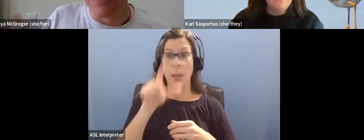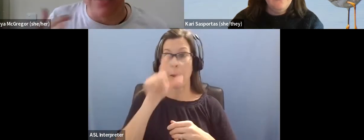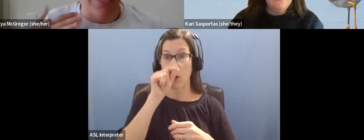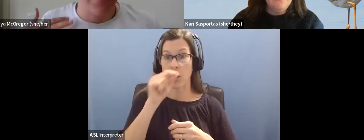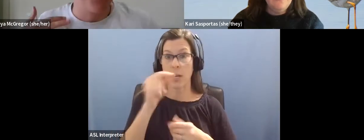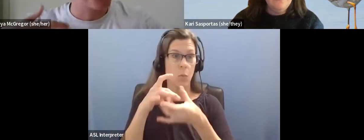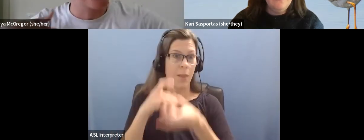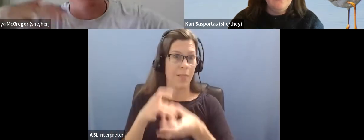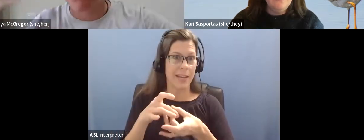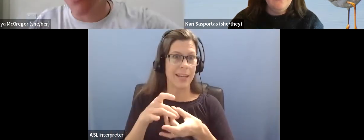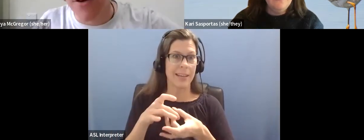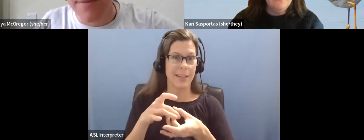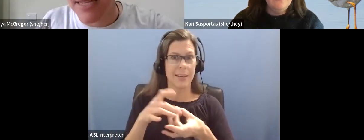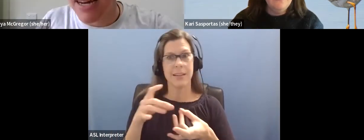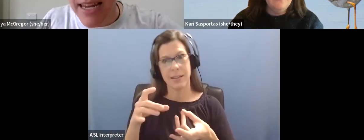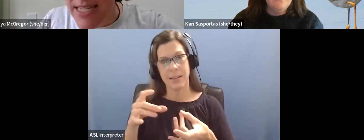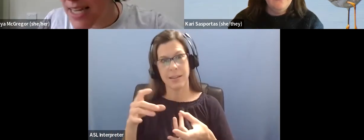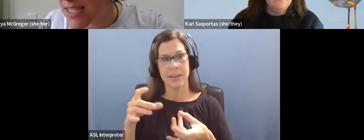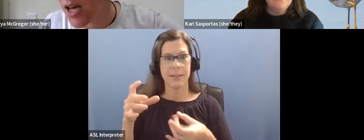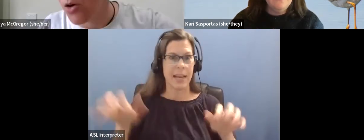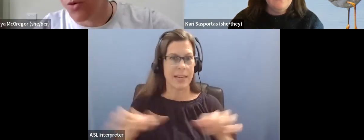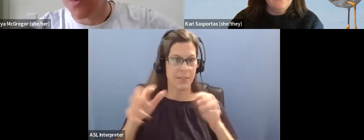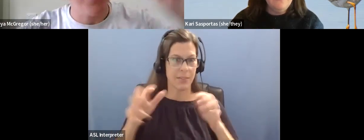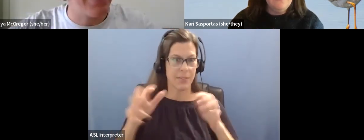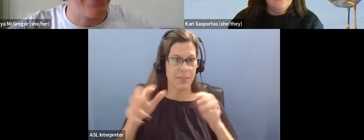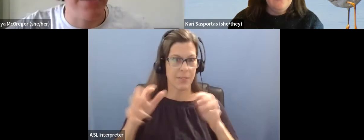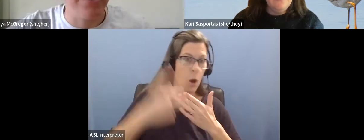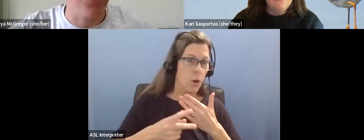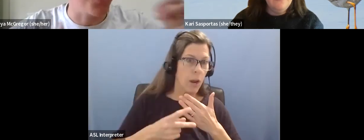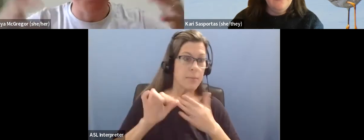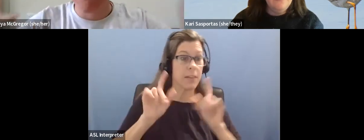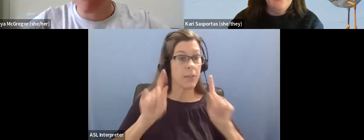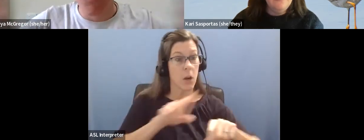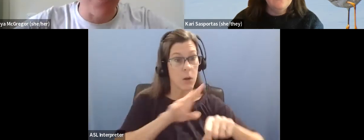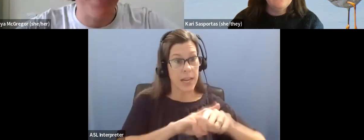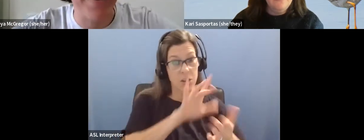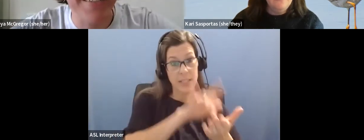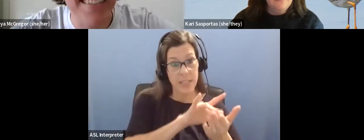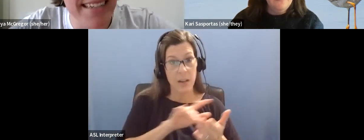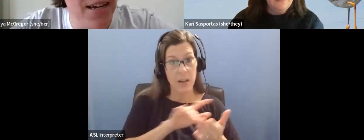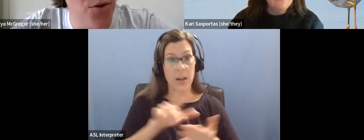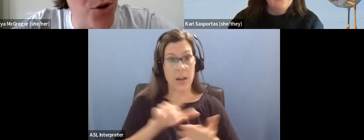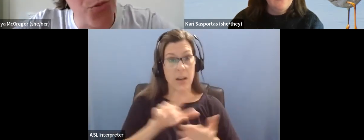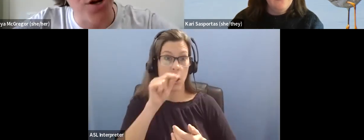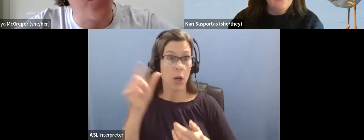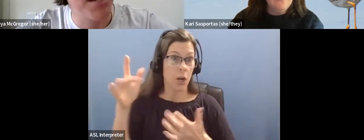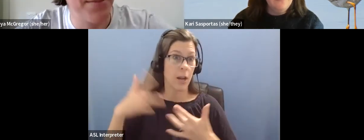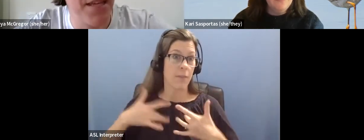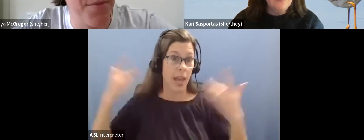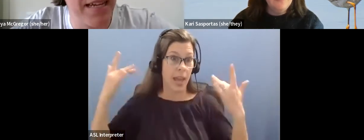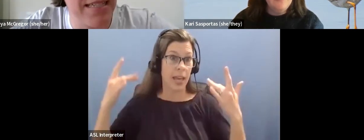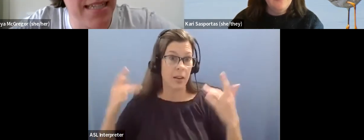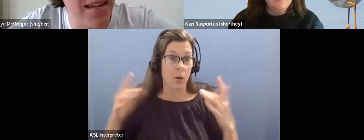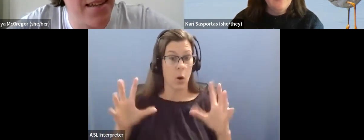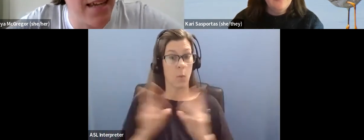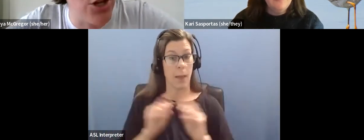activities like programs at a nature center or bird outings or webinars. What, what, what are